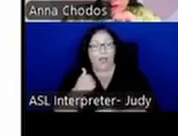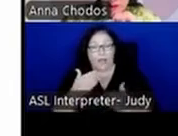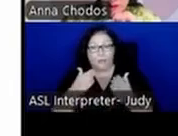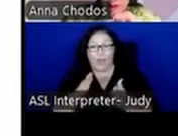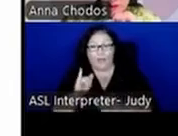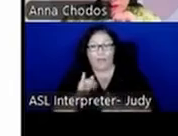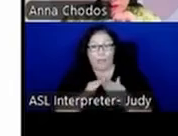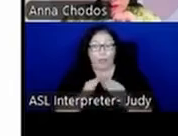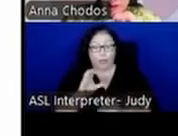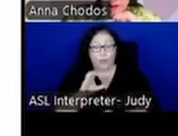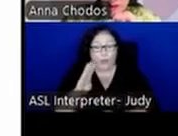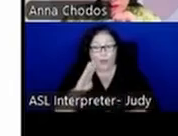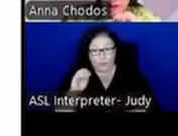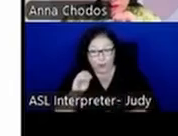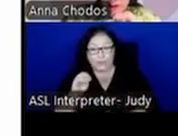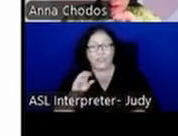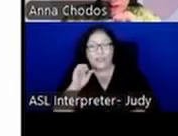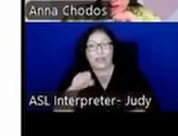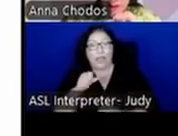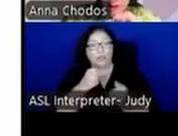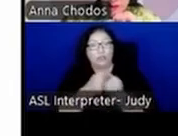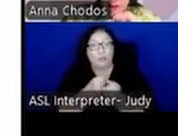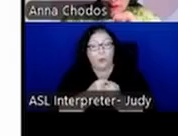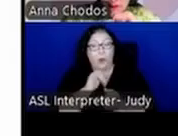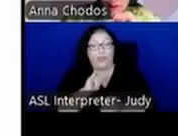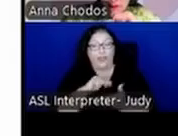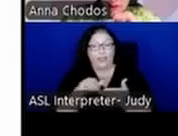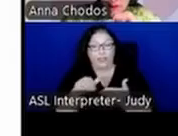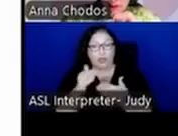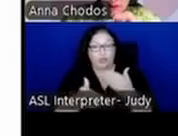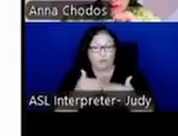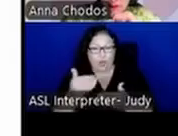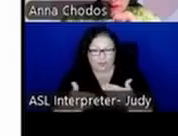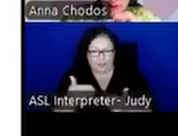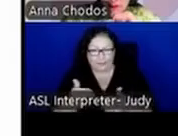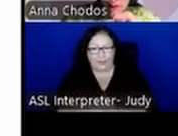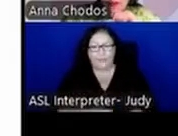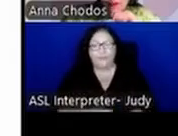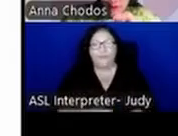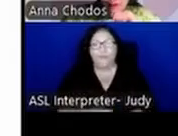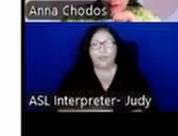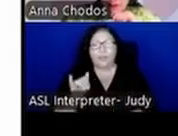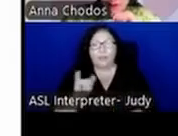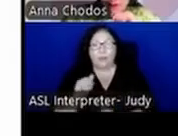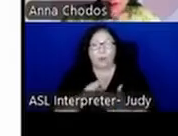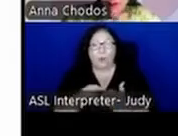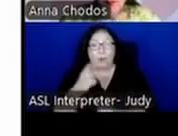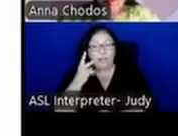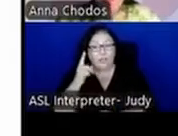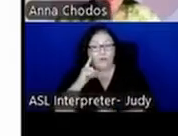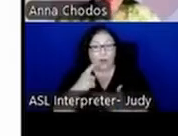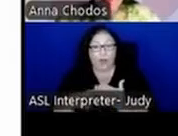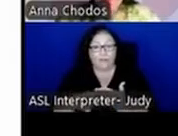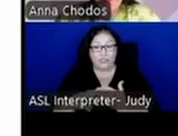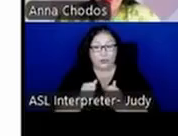that discharge process? Similarly, what we're seeing for conversations with hospitals when, as part of this